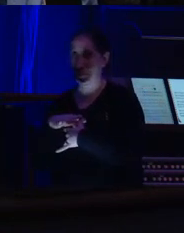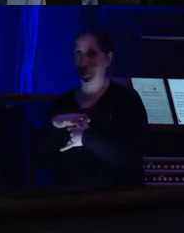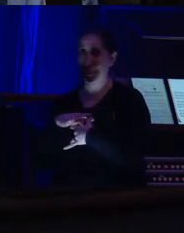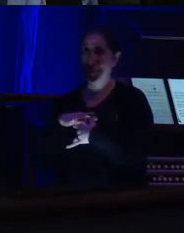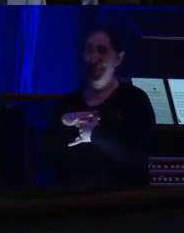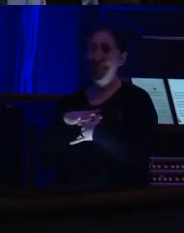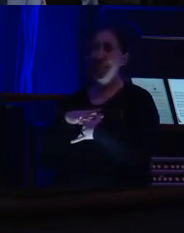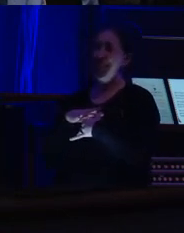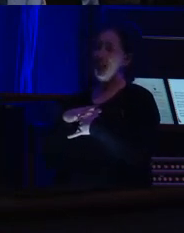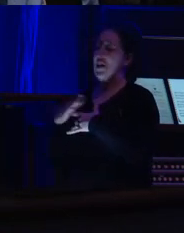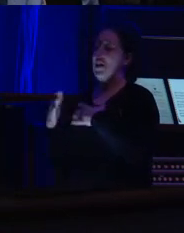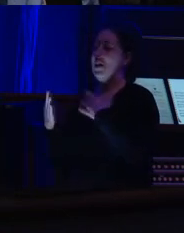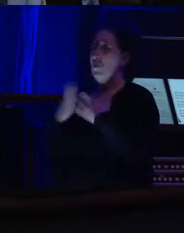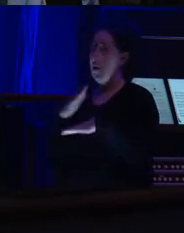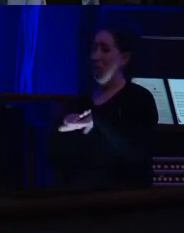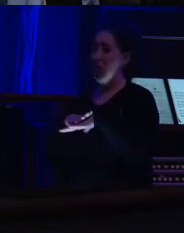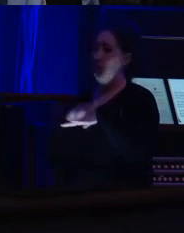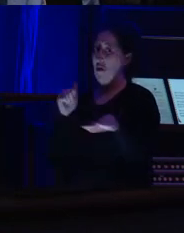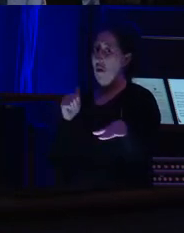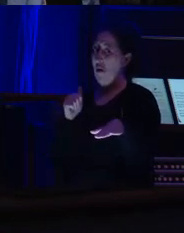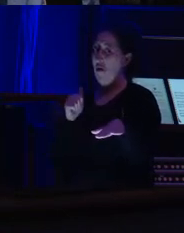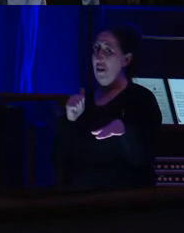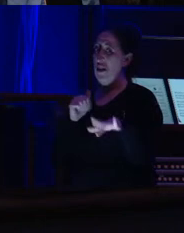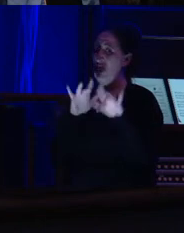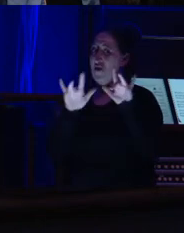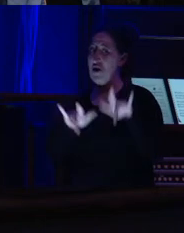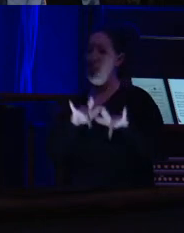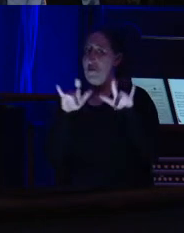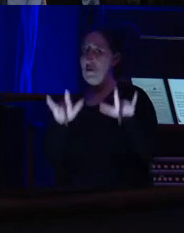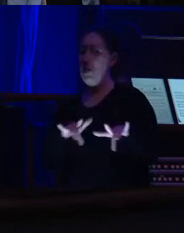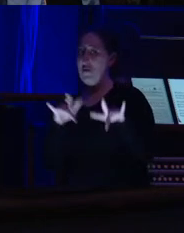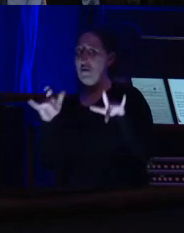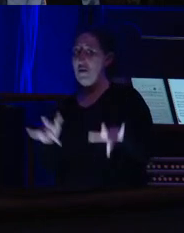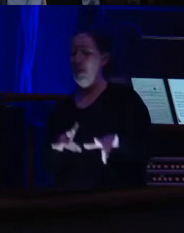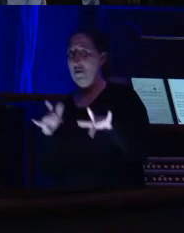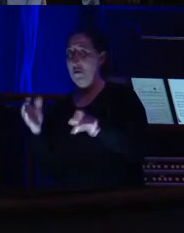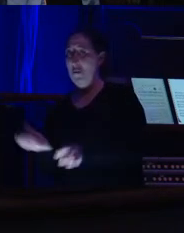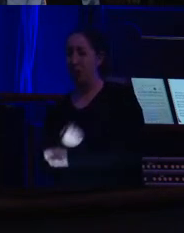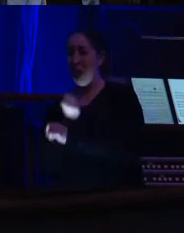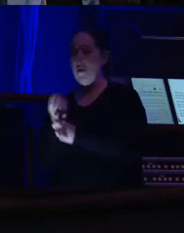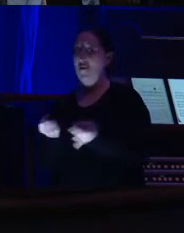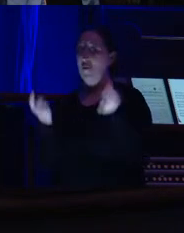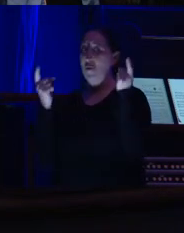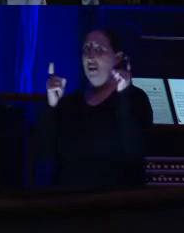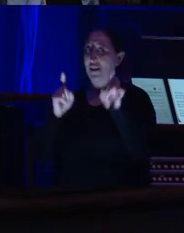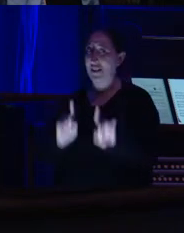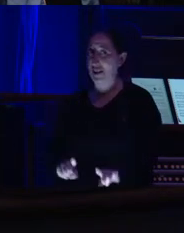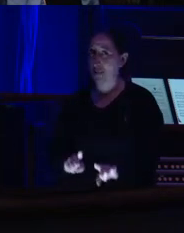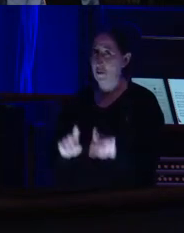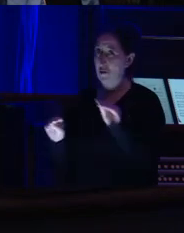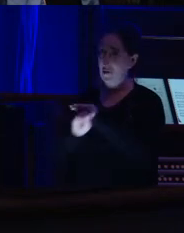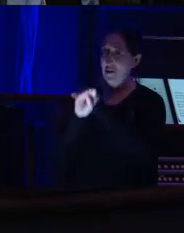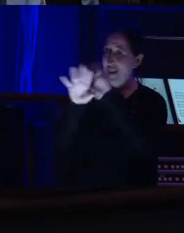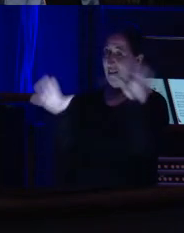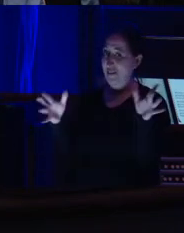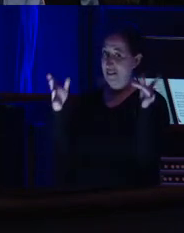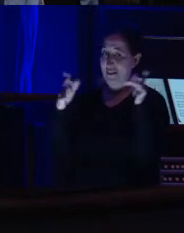would have had to be called in to bring a merciful end to what had become an obvious mismatch.